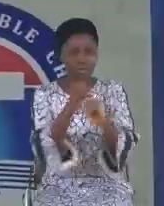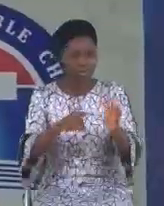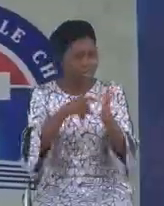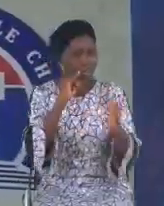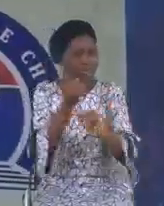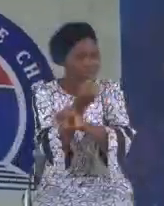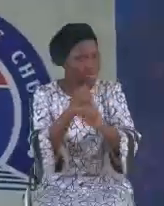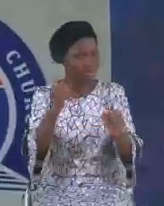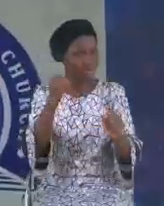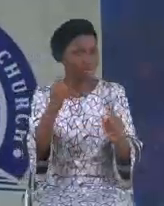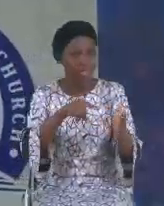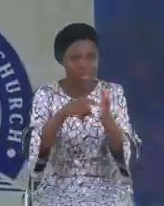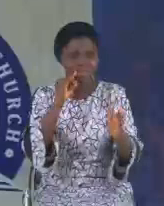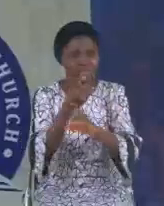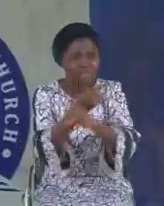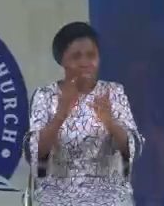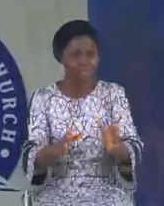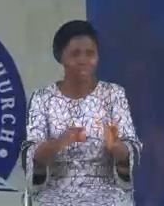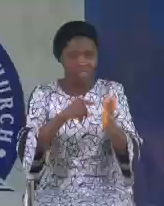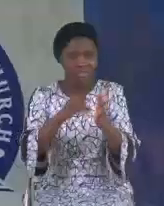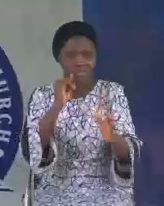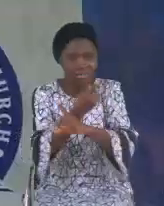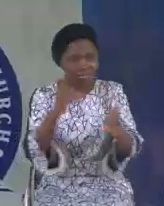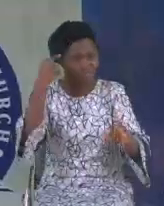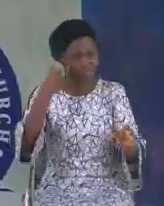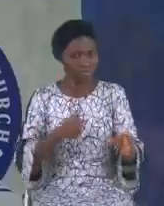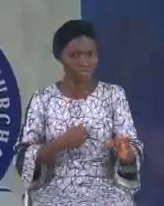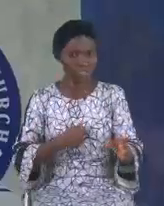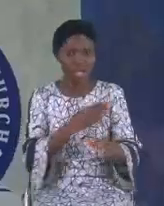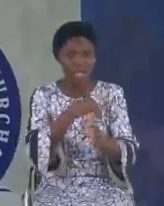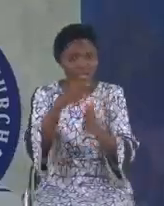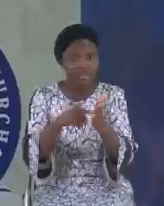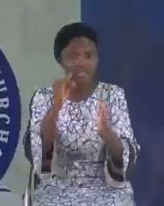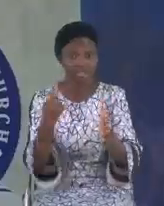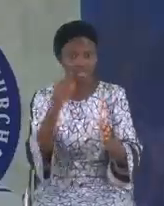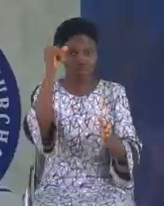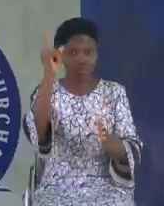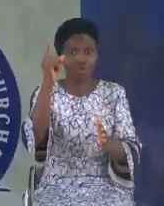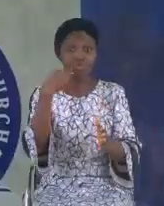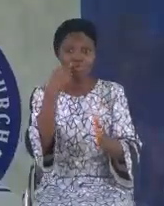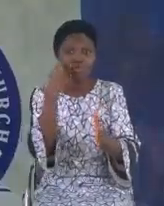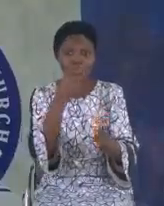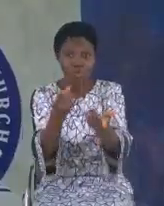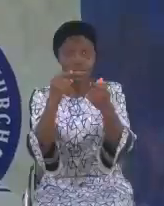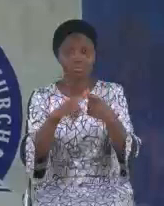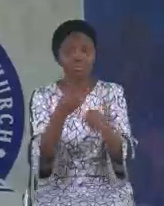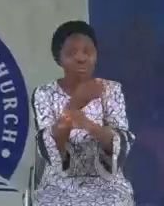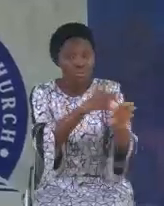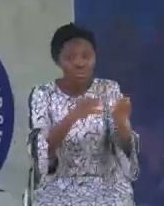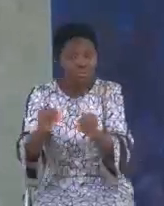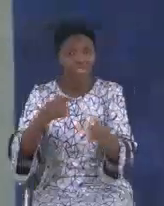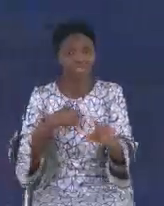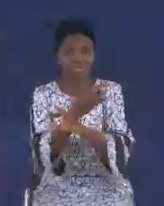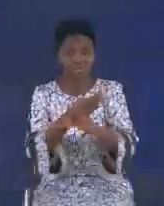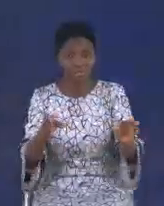is deliverer, this is deliverance, and this is the one that came to set me free, to liberate me,